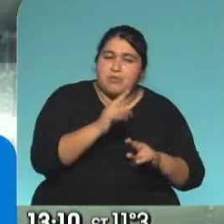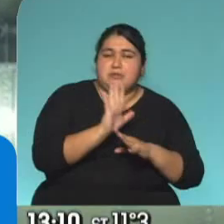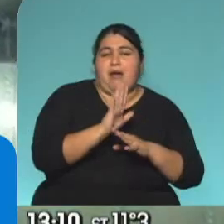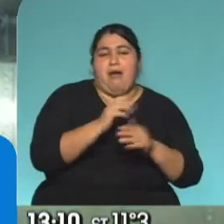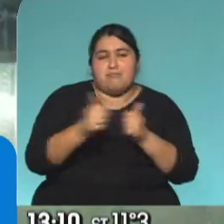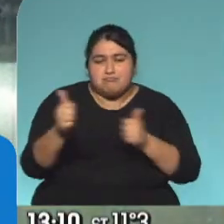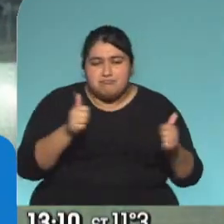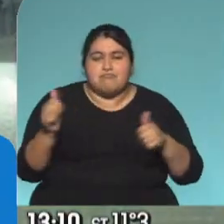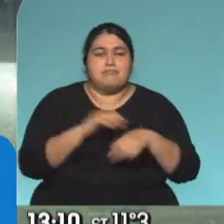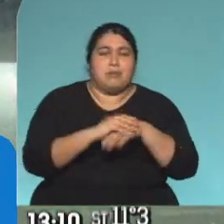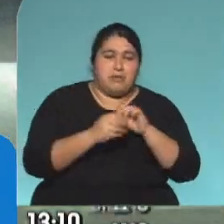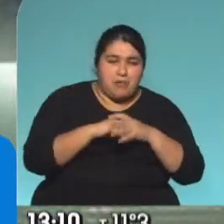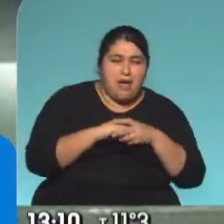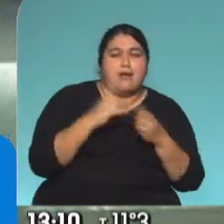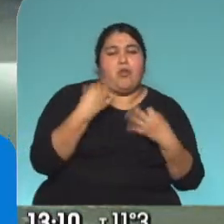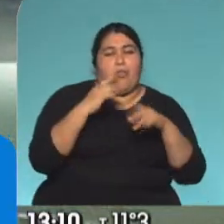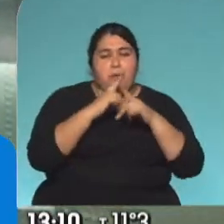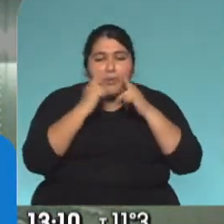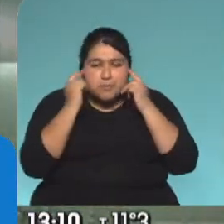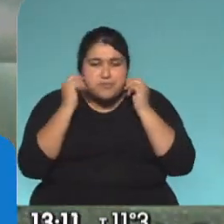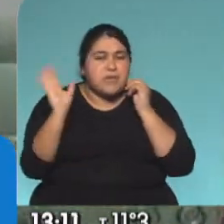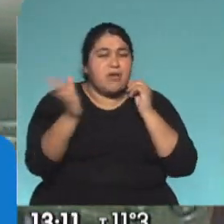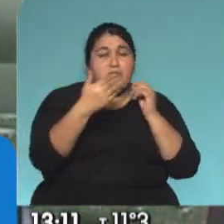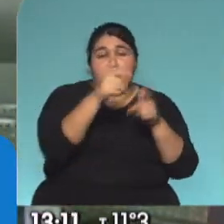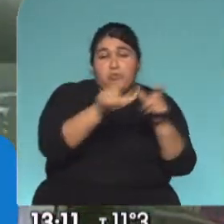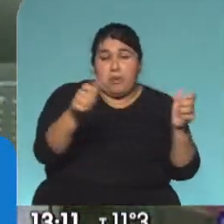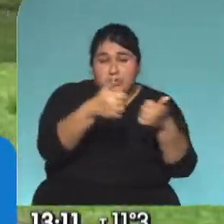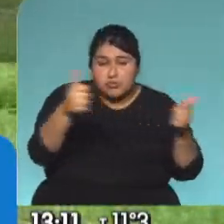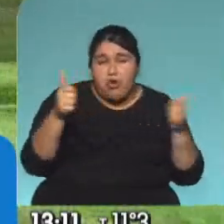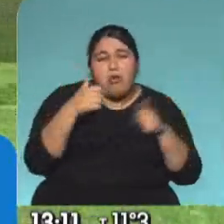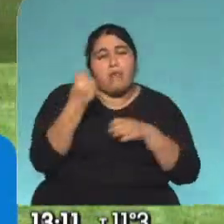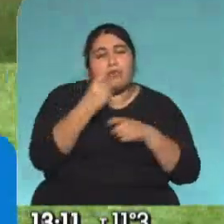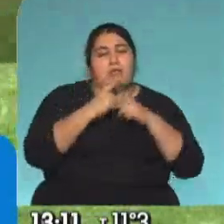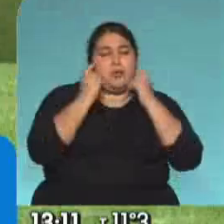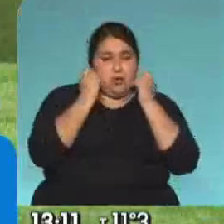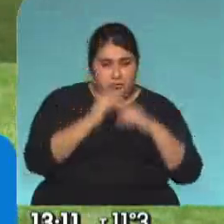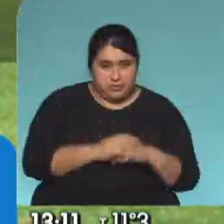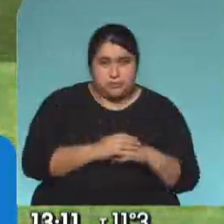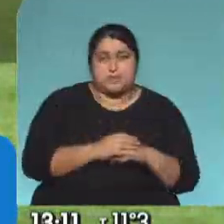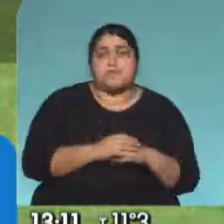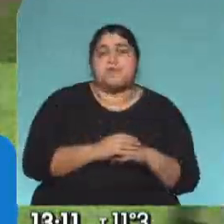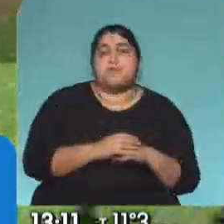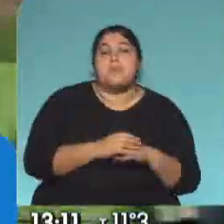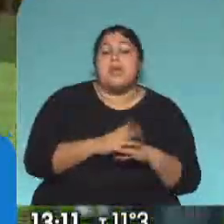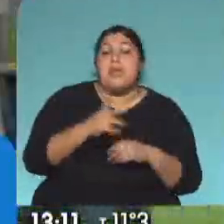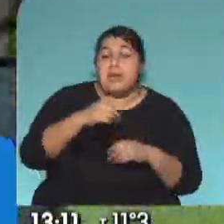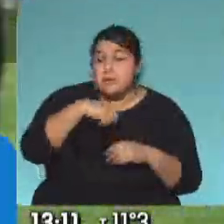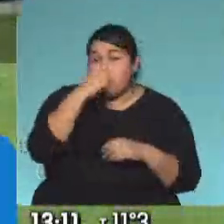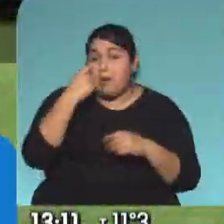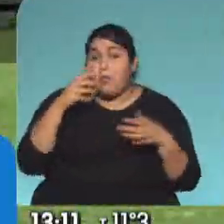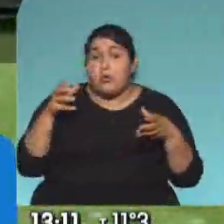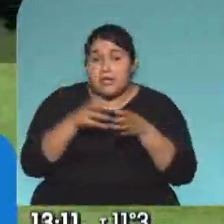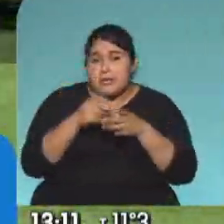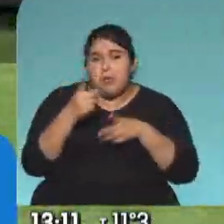means wearing a mask in public, and it means encouraging others to do so as well. We've tested all of our core staff, and